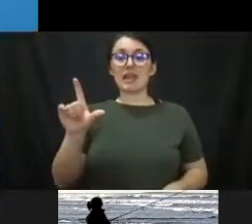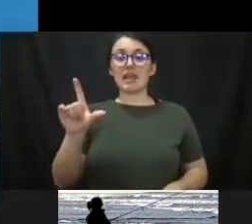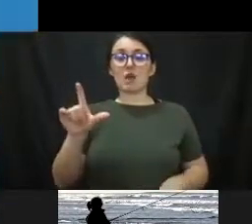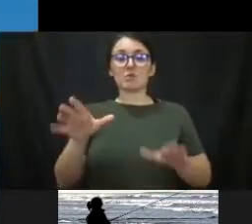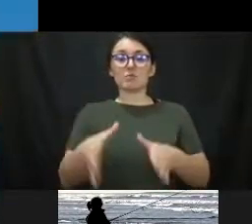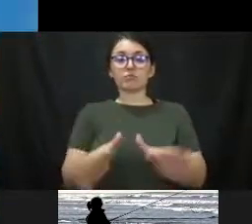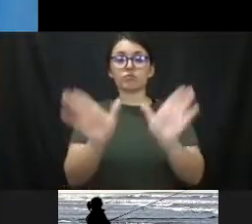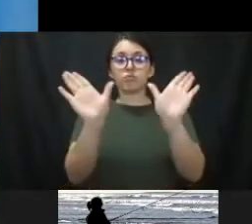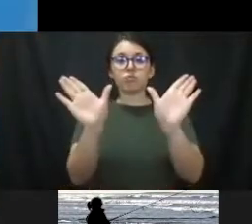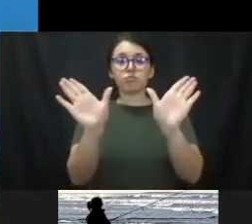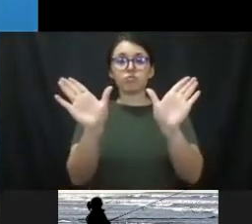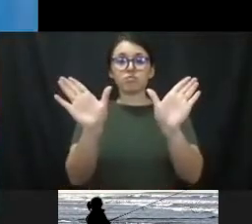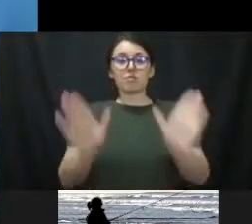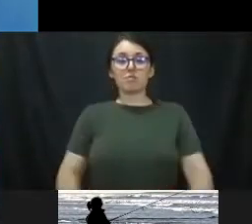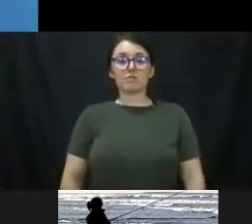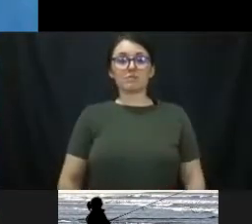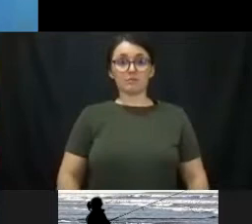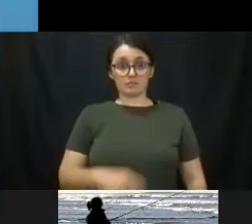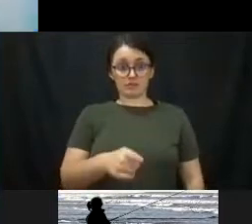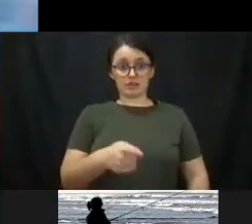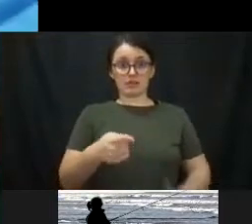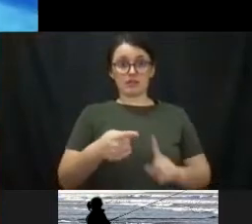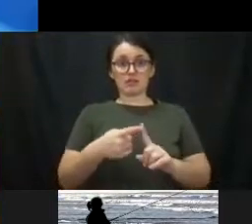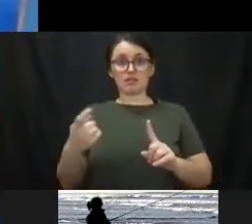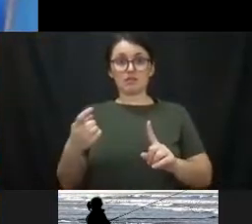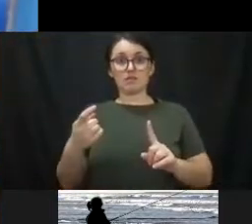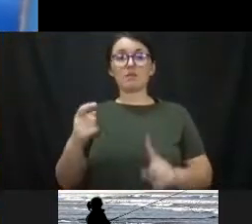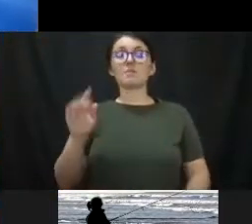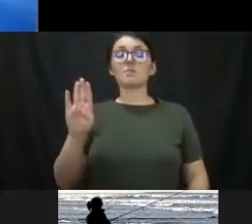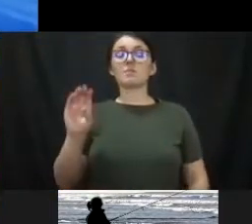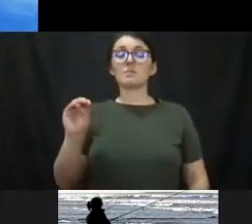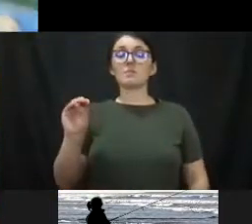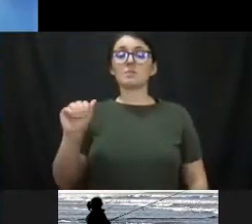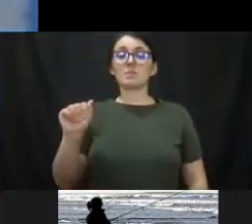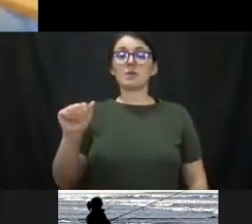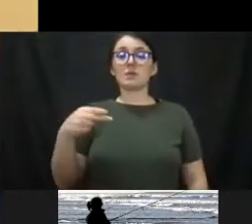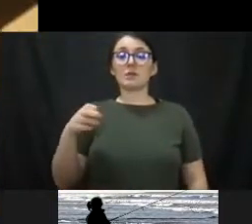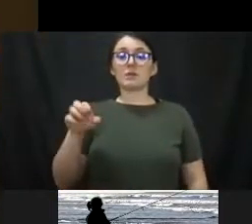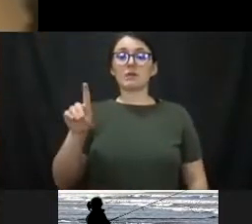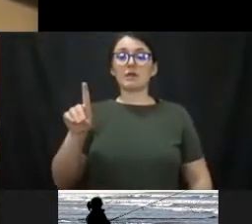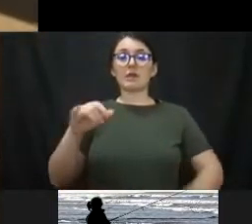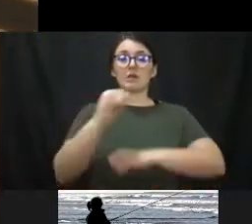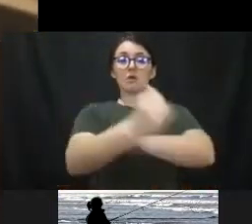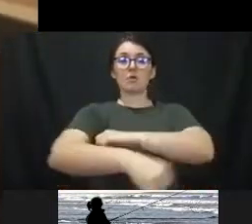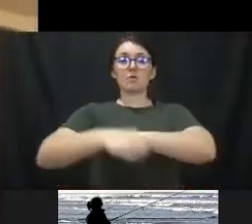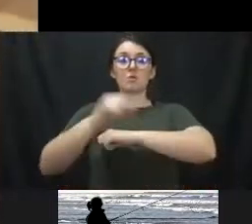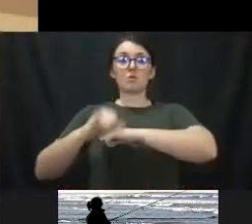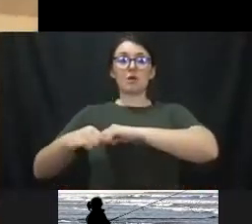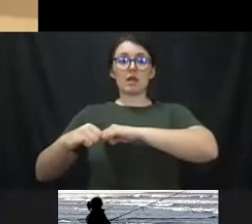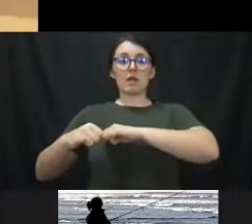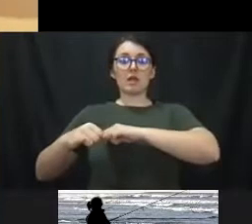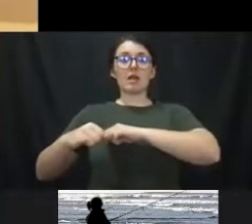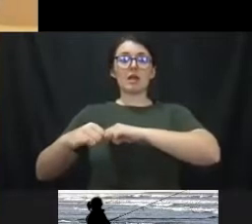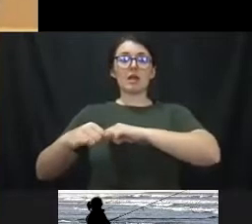So this is from what's called a bowhead whale, and they have really long baleen, longest baleen